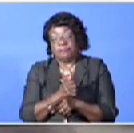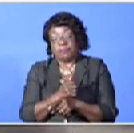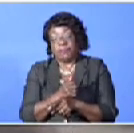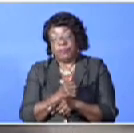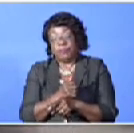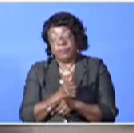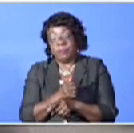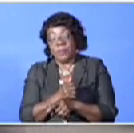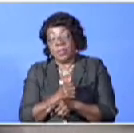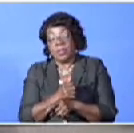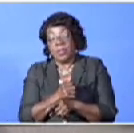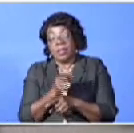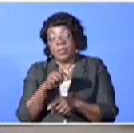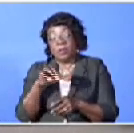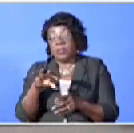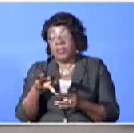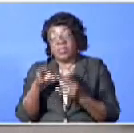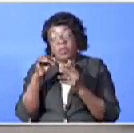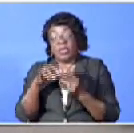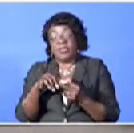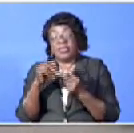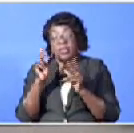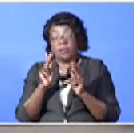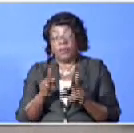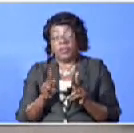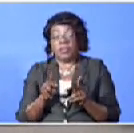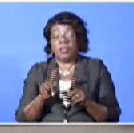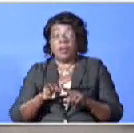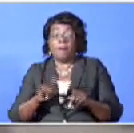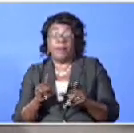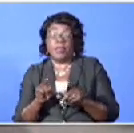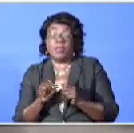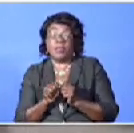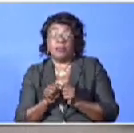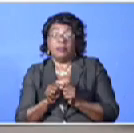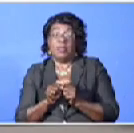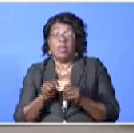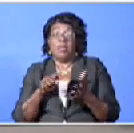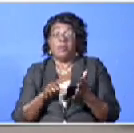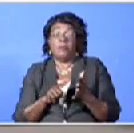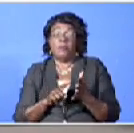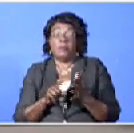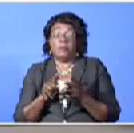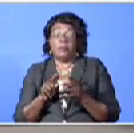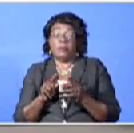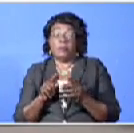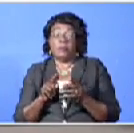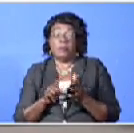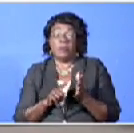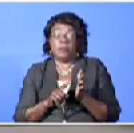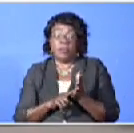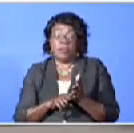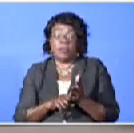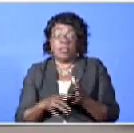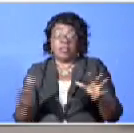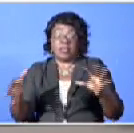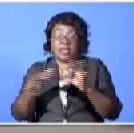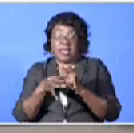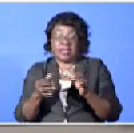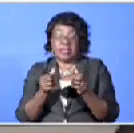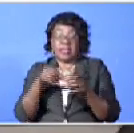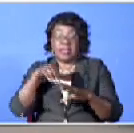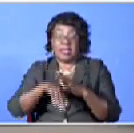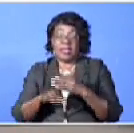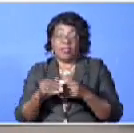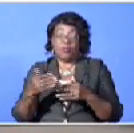Not to single out any single person, but this interconnectedness in a small community has gotten